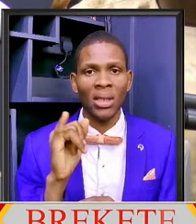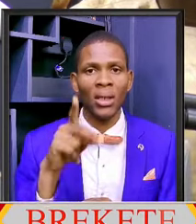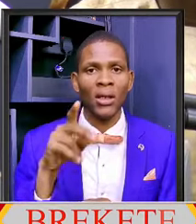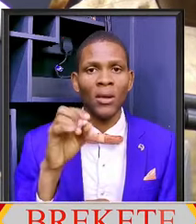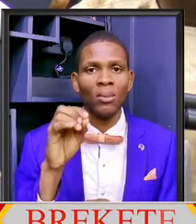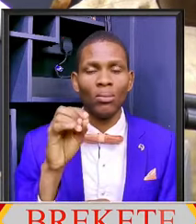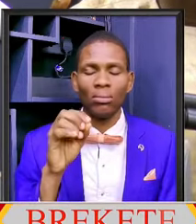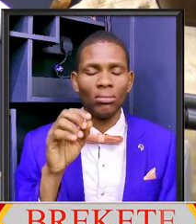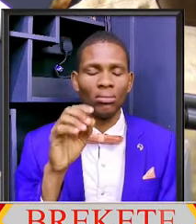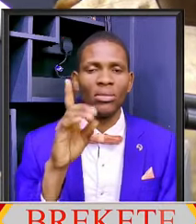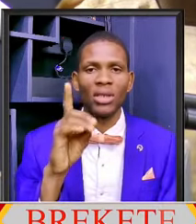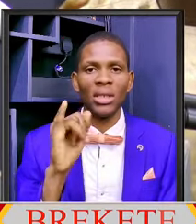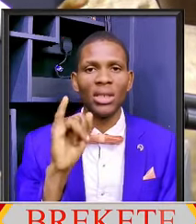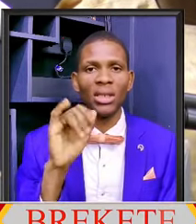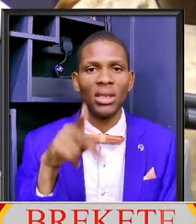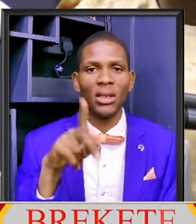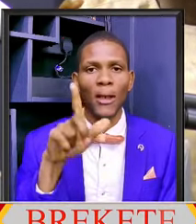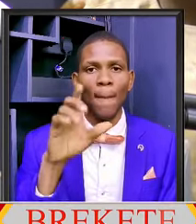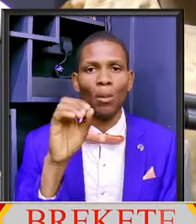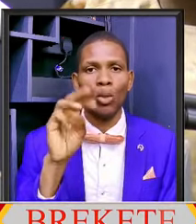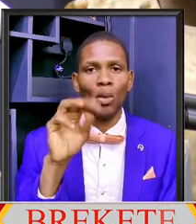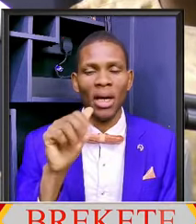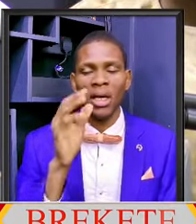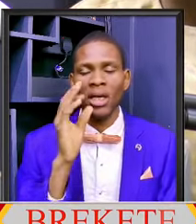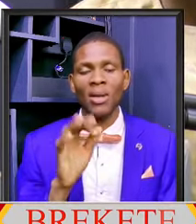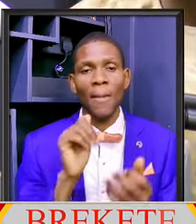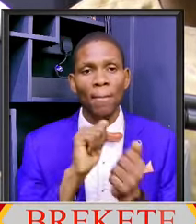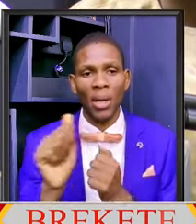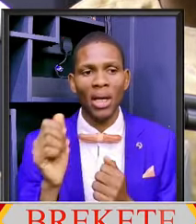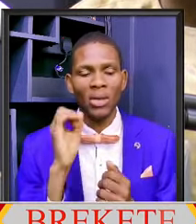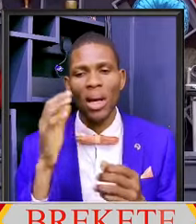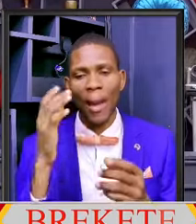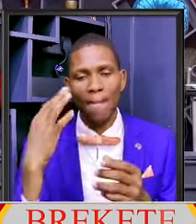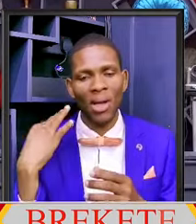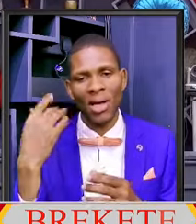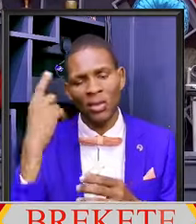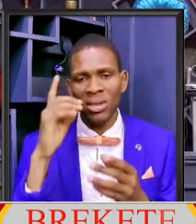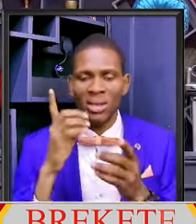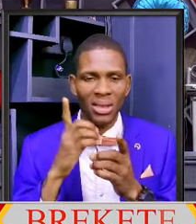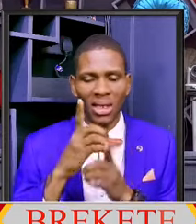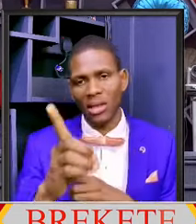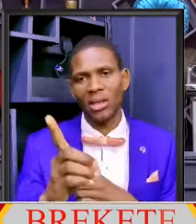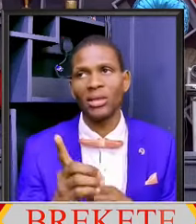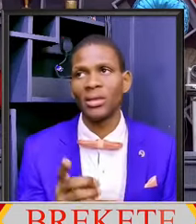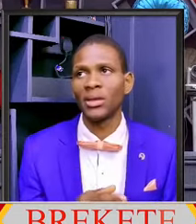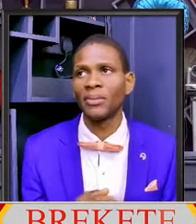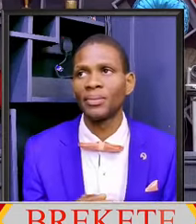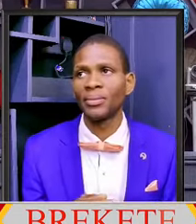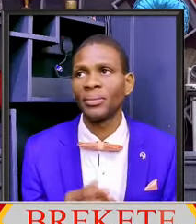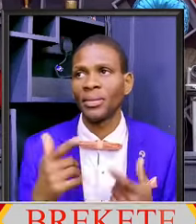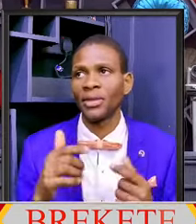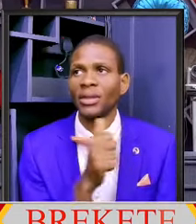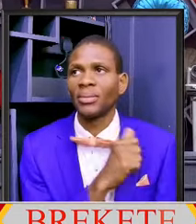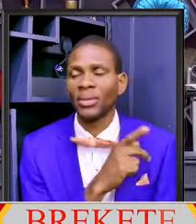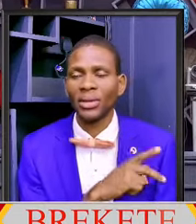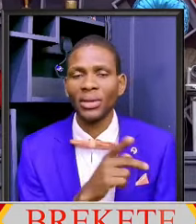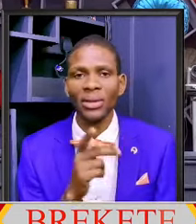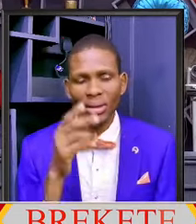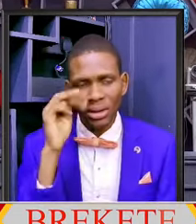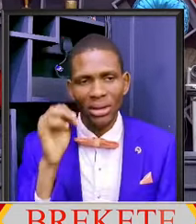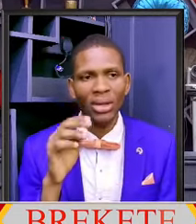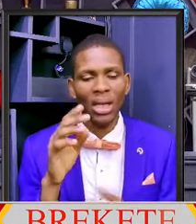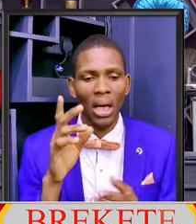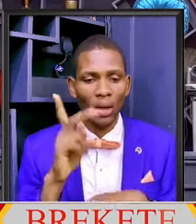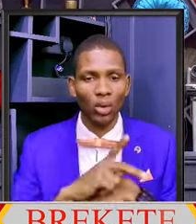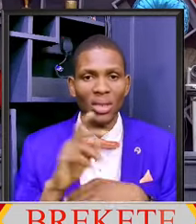direct entry and get 200 level as well. Thank you very much. Let's appreciate Alhaji Usman Tabari of the Kaduna State University. Thank